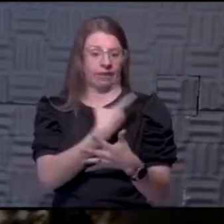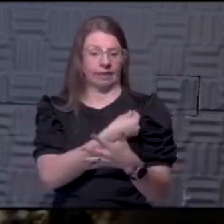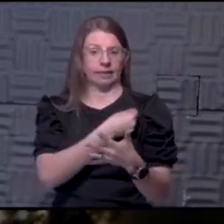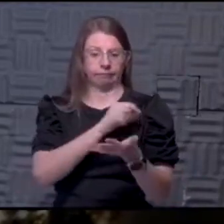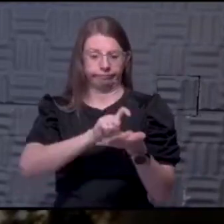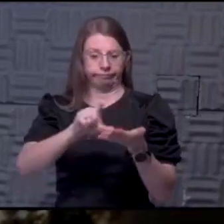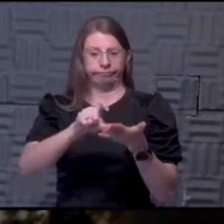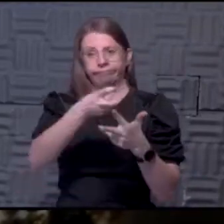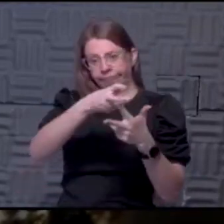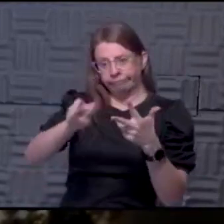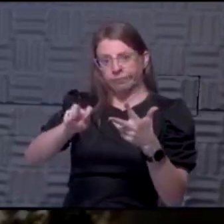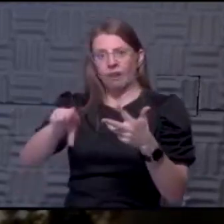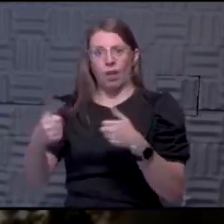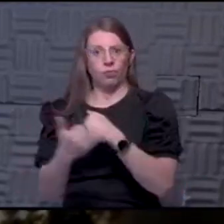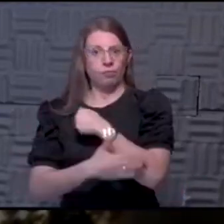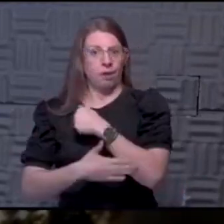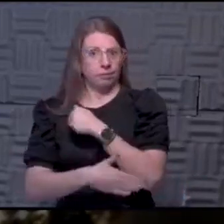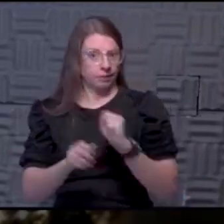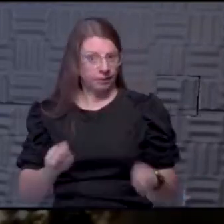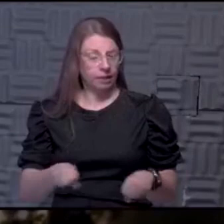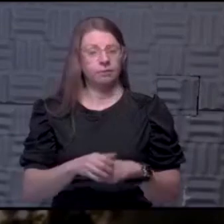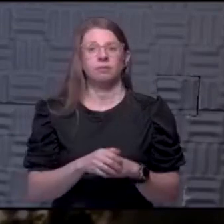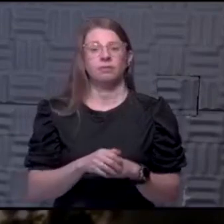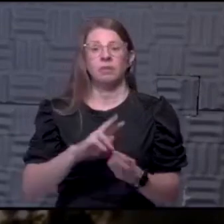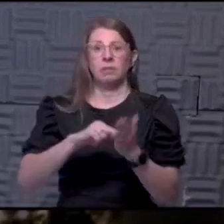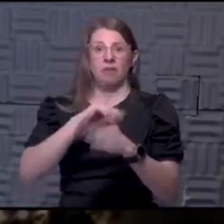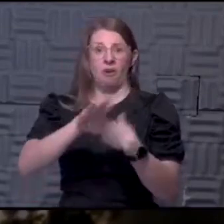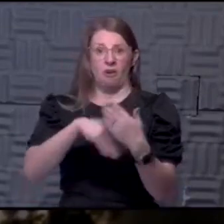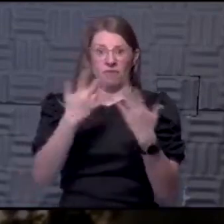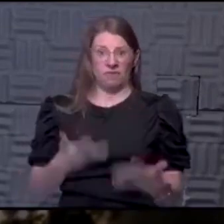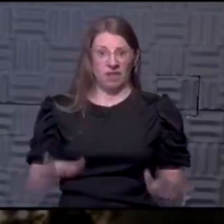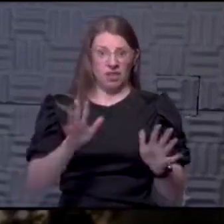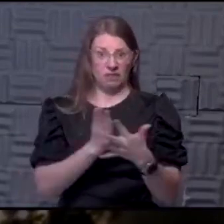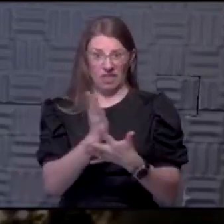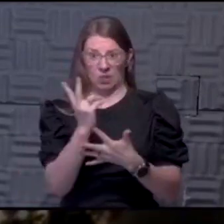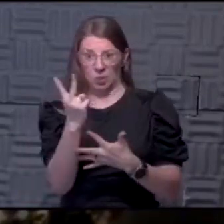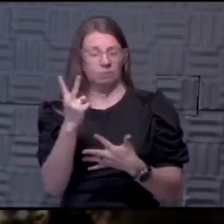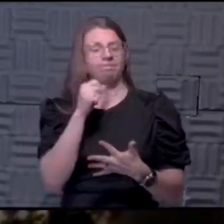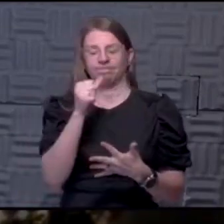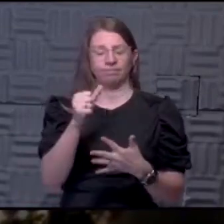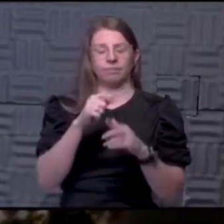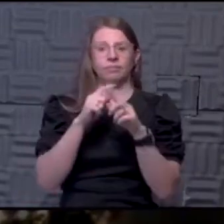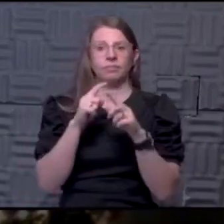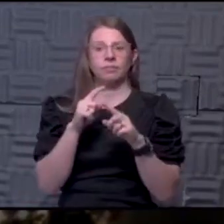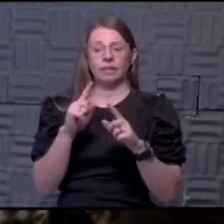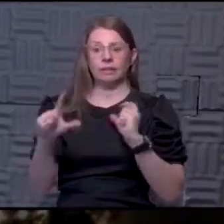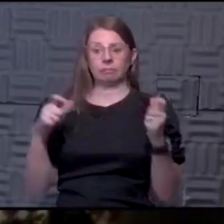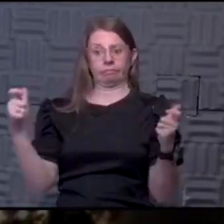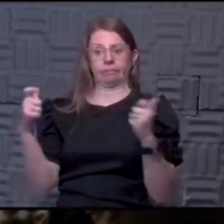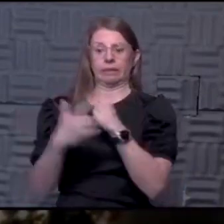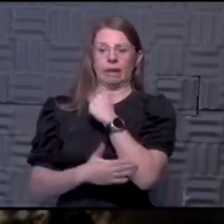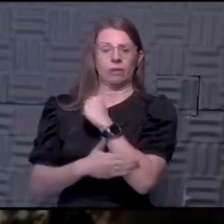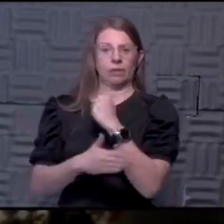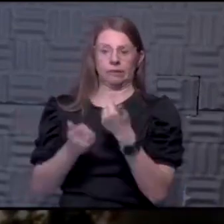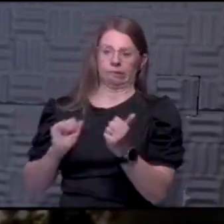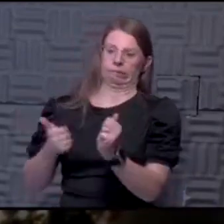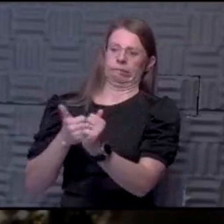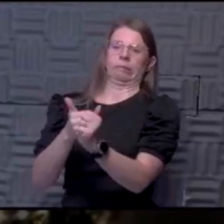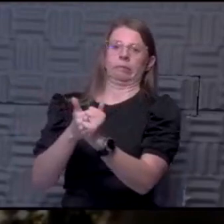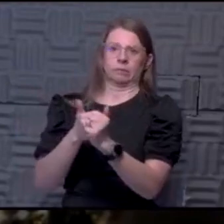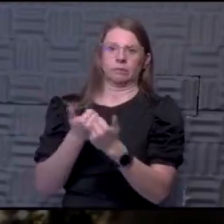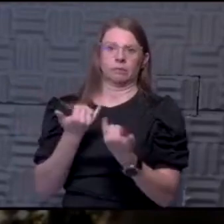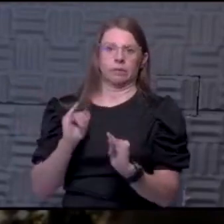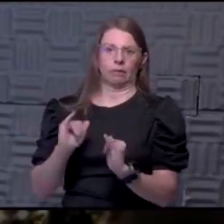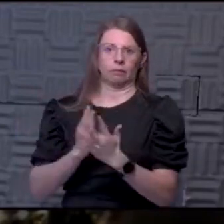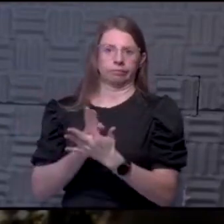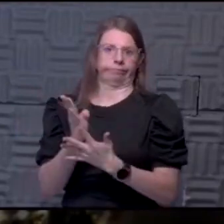vaccine over to other counties. Everybody's not done with phase 2, and those, and particularly the larger counties that are not done with phase 2,